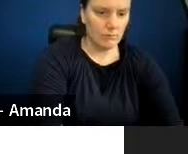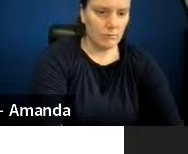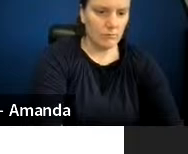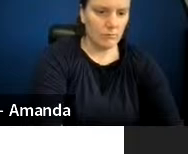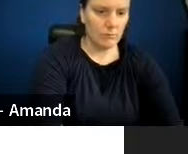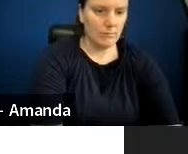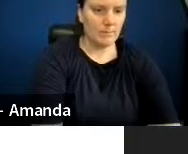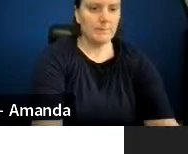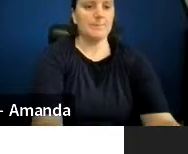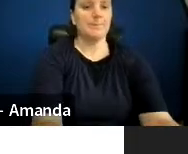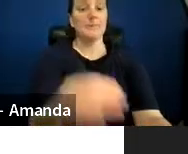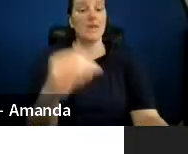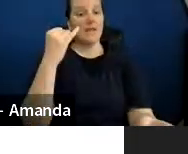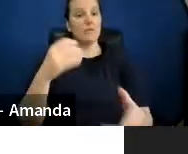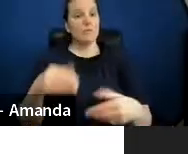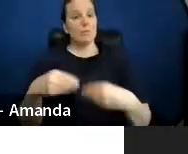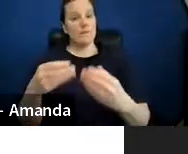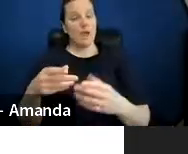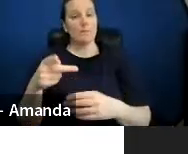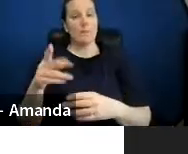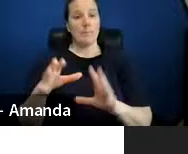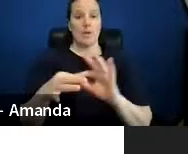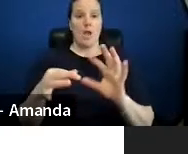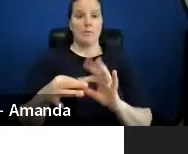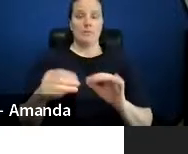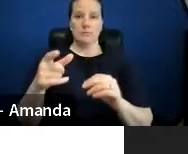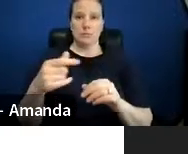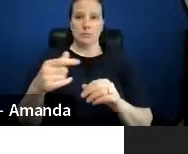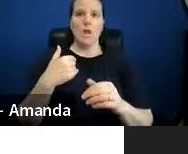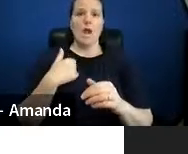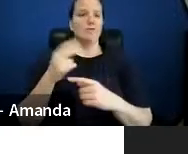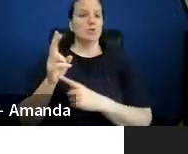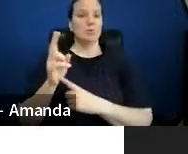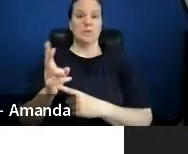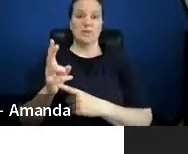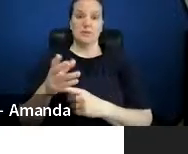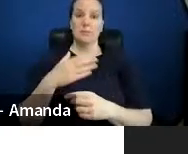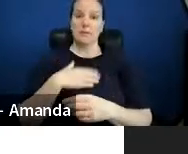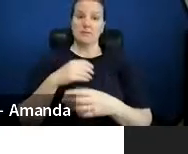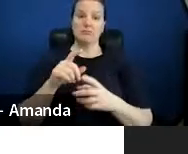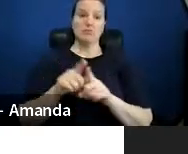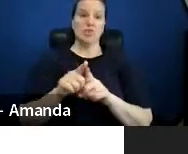*6 to unmute yourself and provide your name and affiliation.